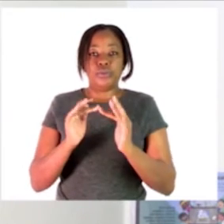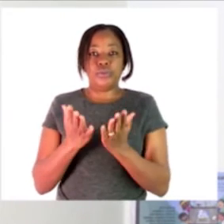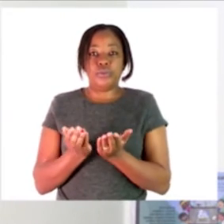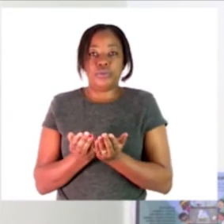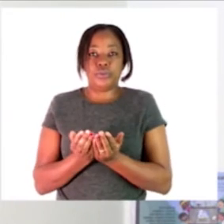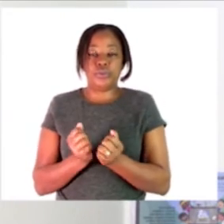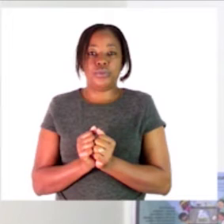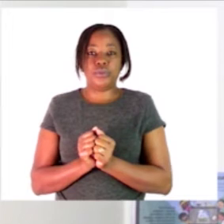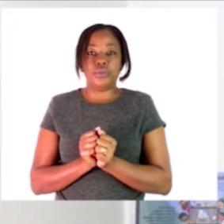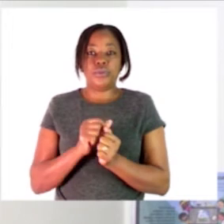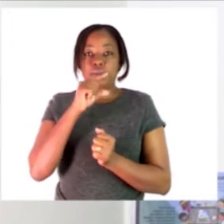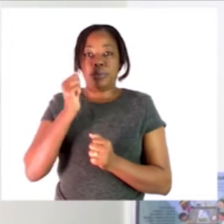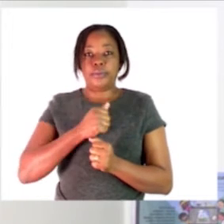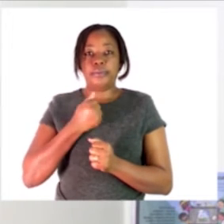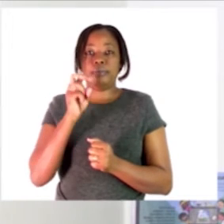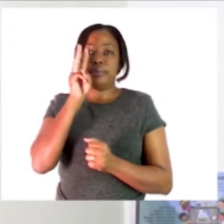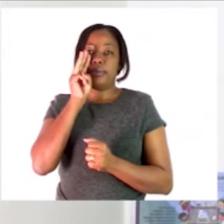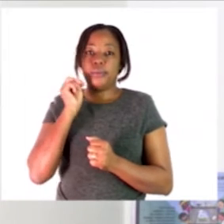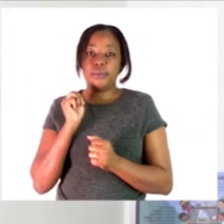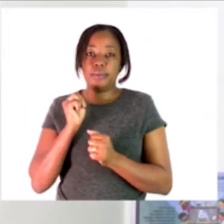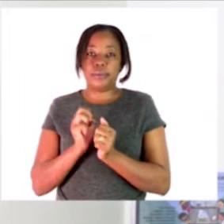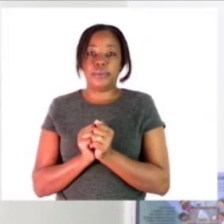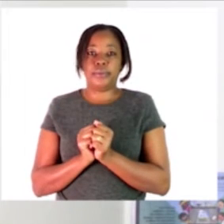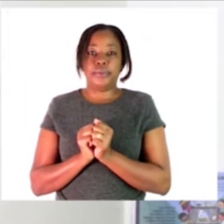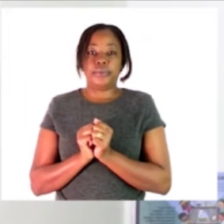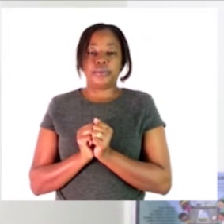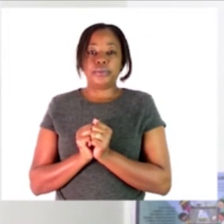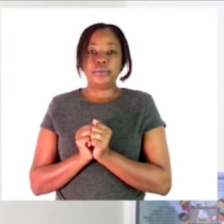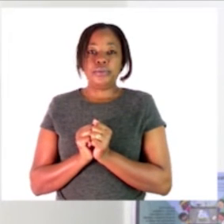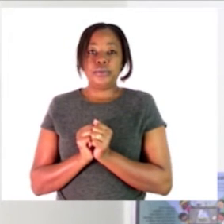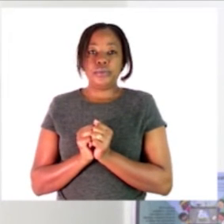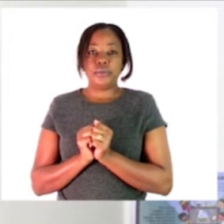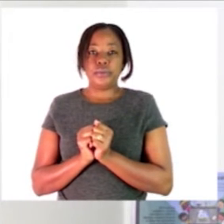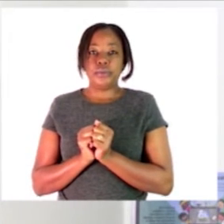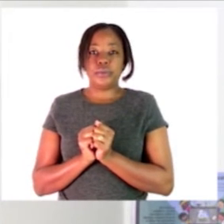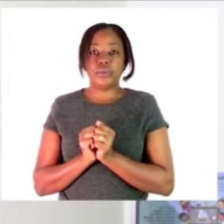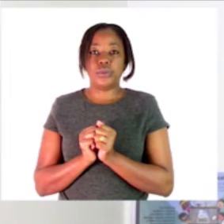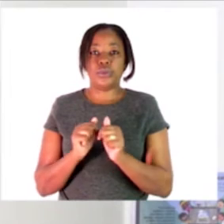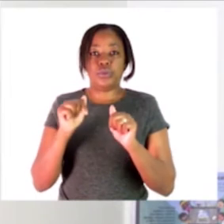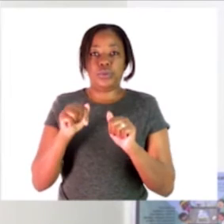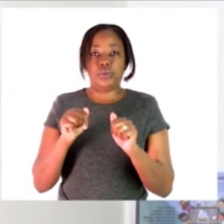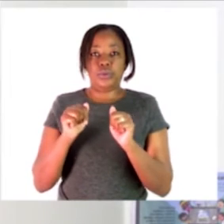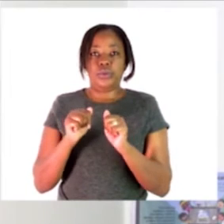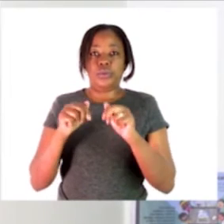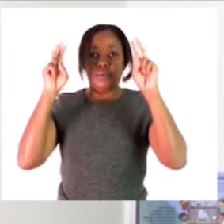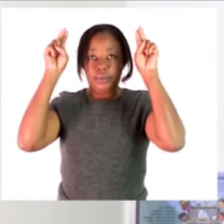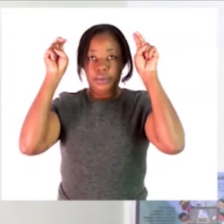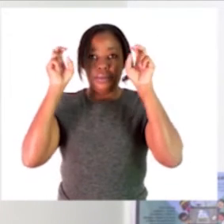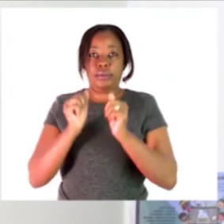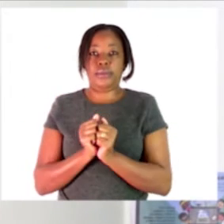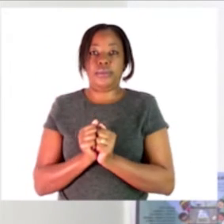Online School. My name is Teacher Mutapeti. Our theme for this week is